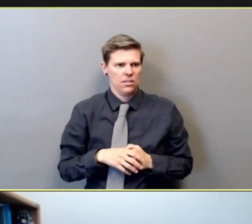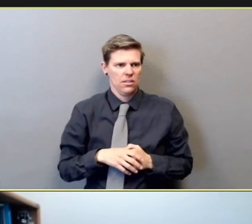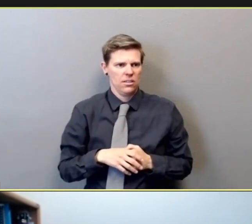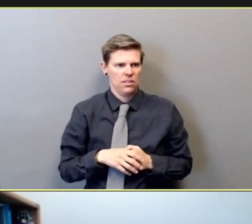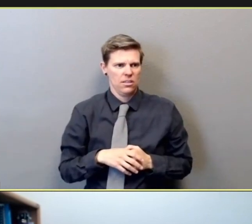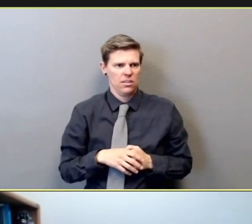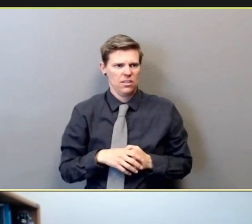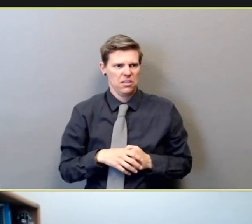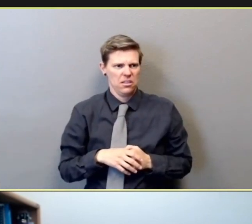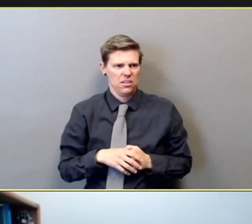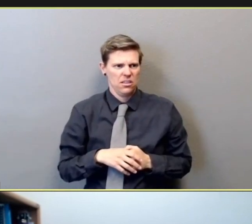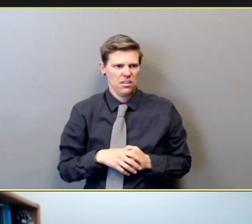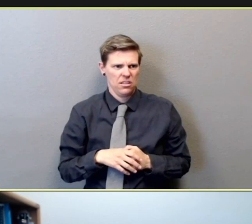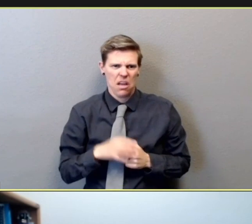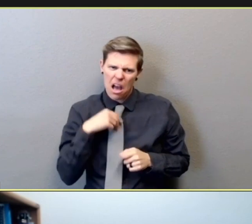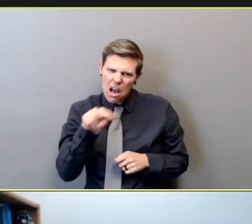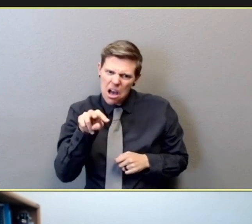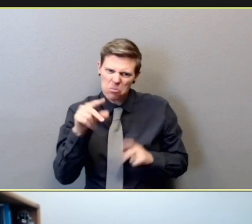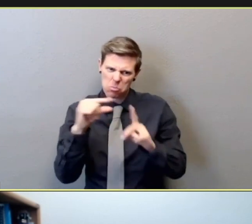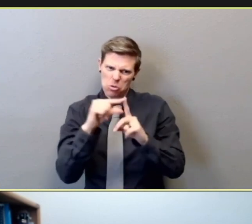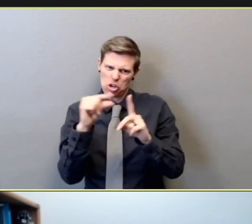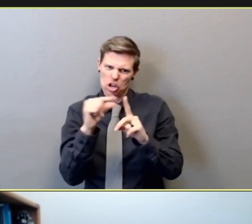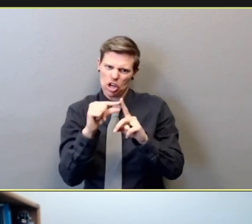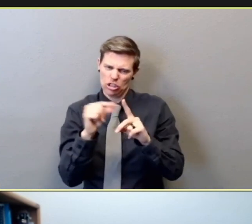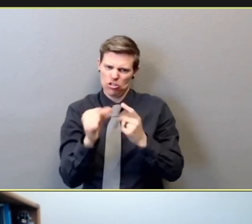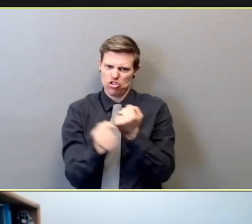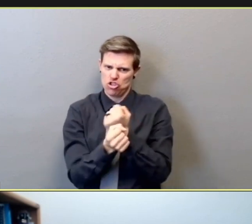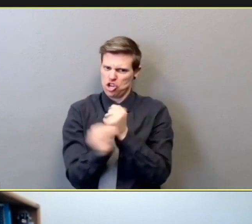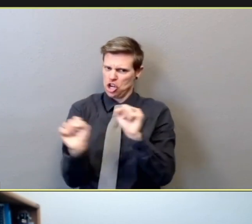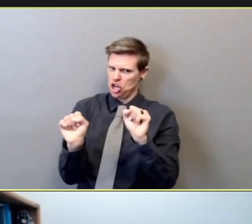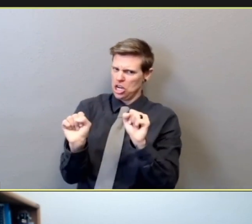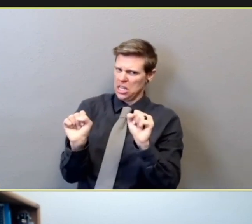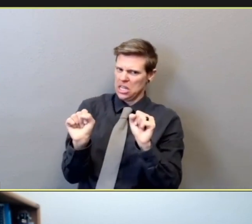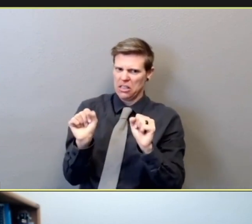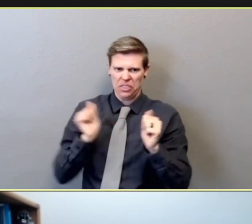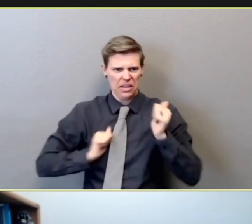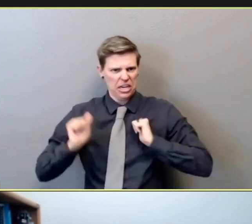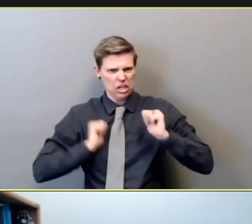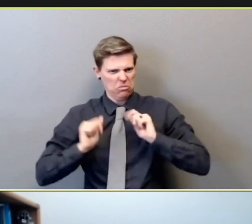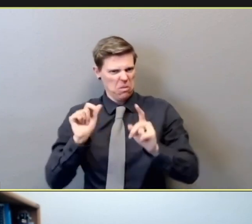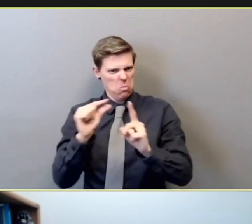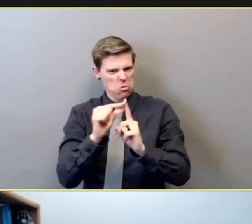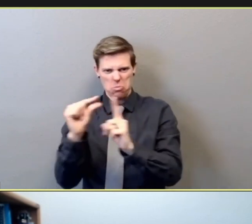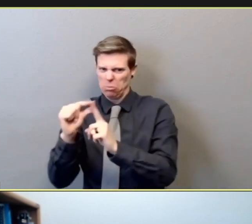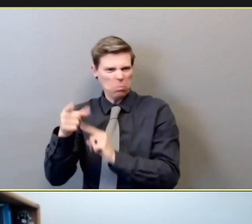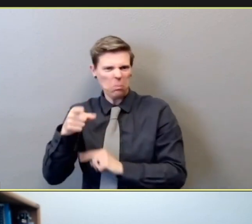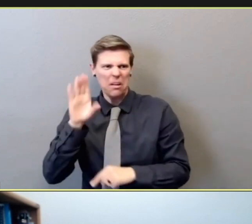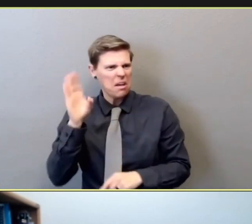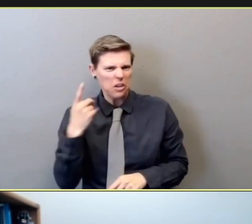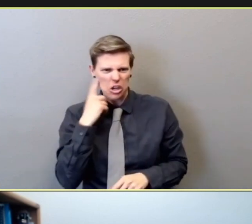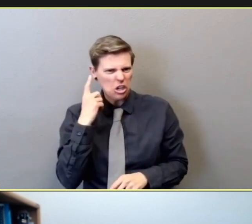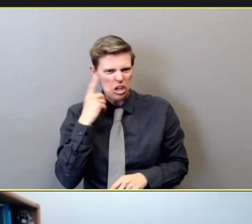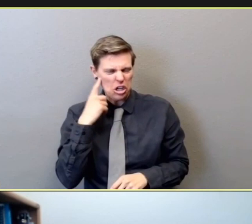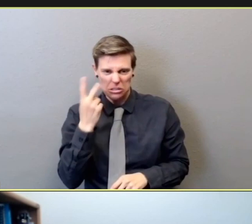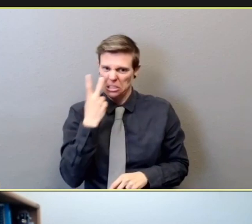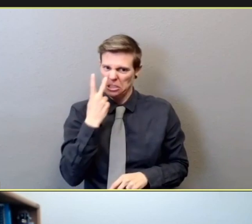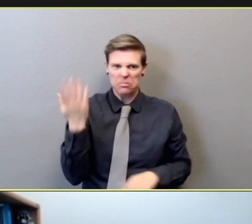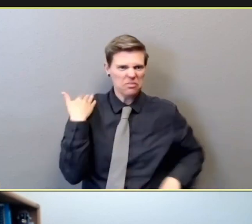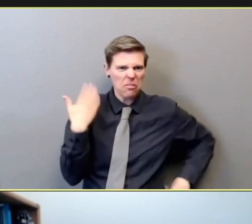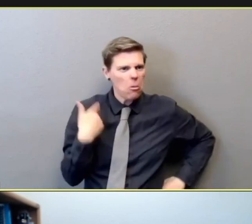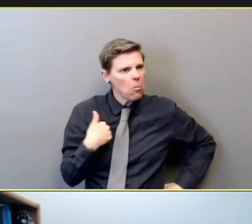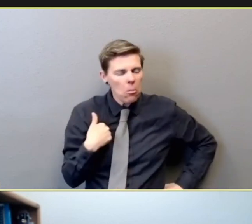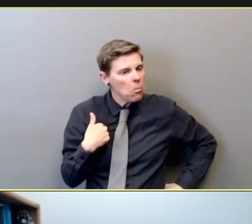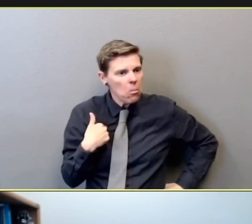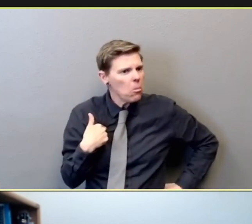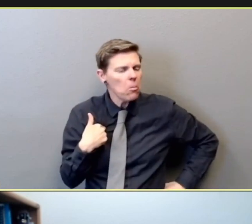but just going to go out on a limb and guess it's sort of a term of sarcasm. What we're really looking for is trying to